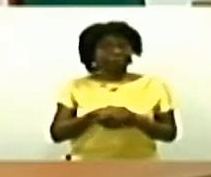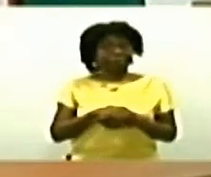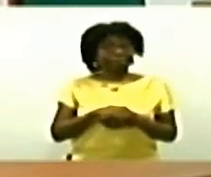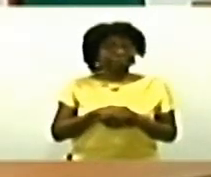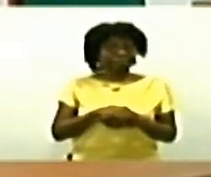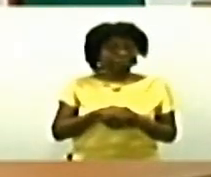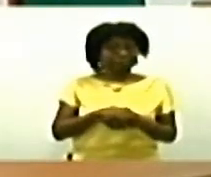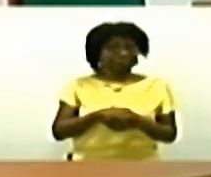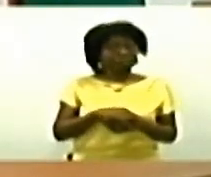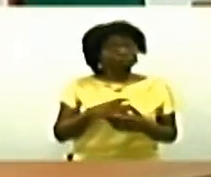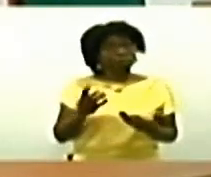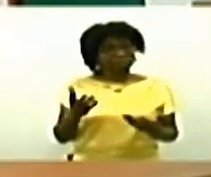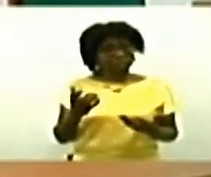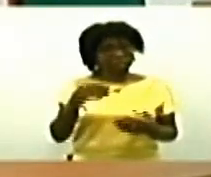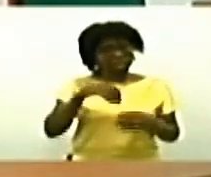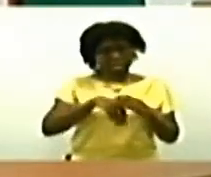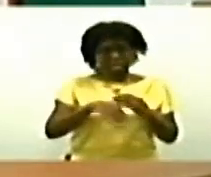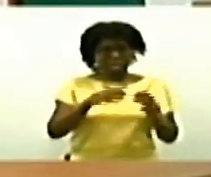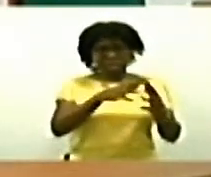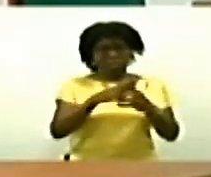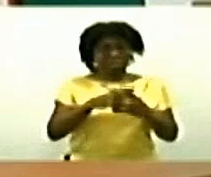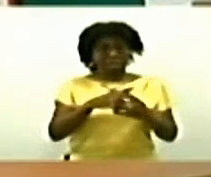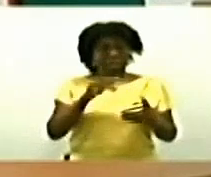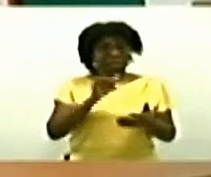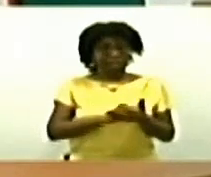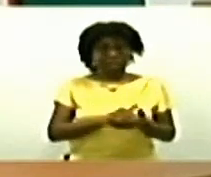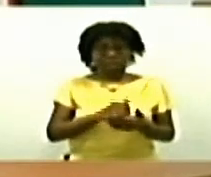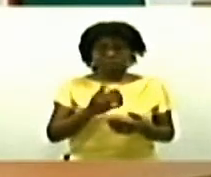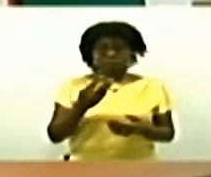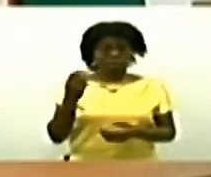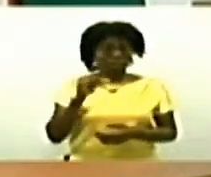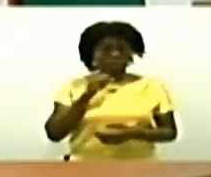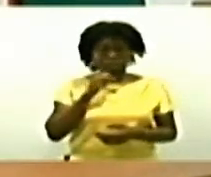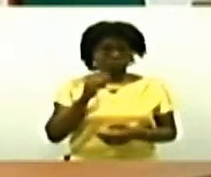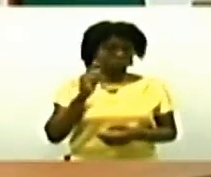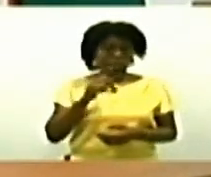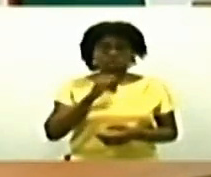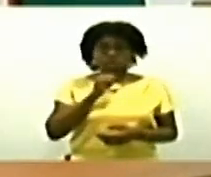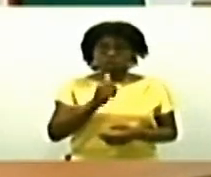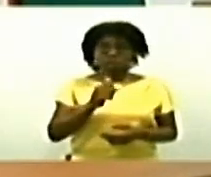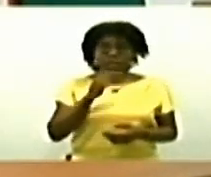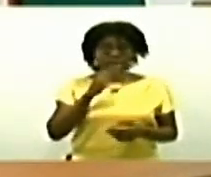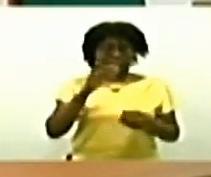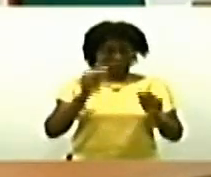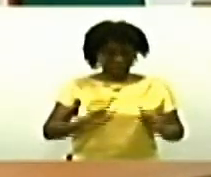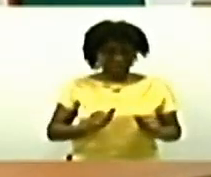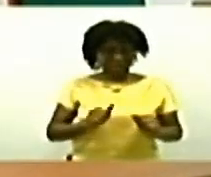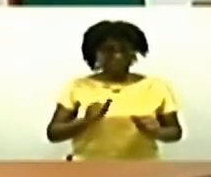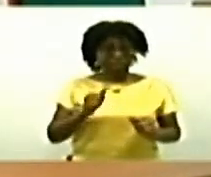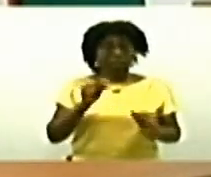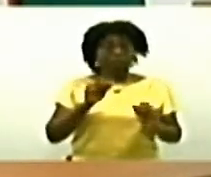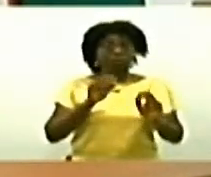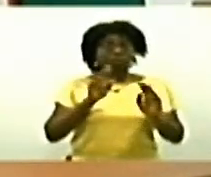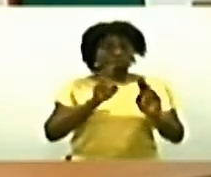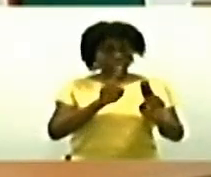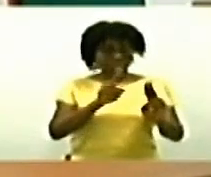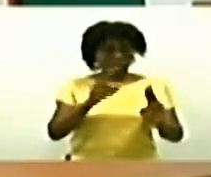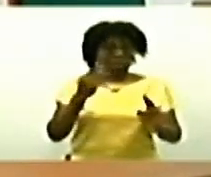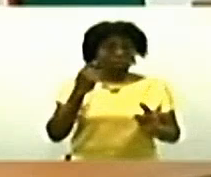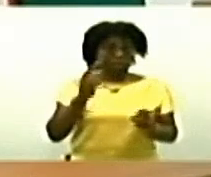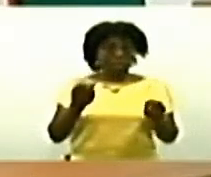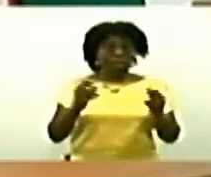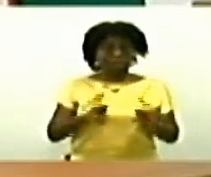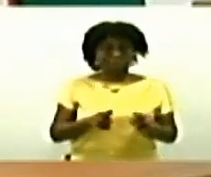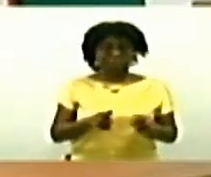Because let me tell you something, in the United States that was not possible. Funeral bells will be ringing. I'm not saying that we need to go